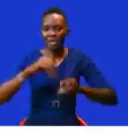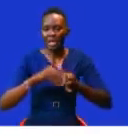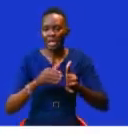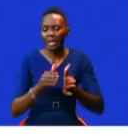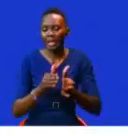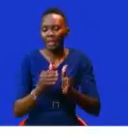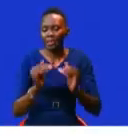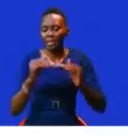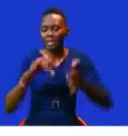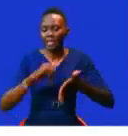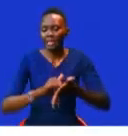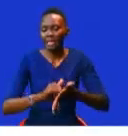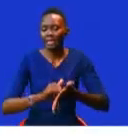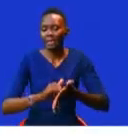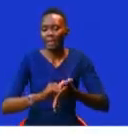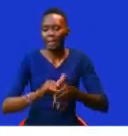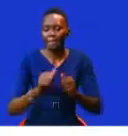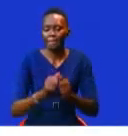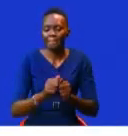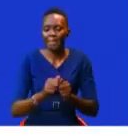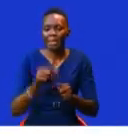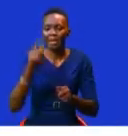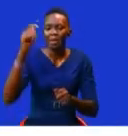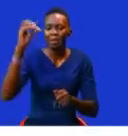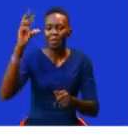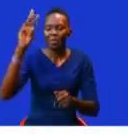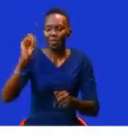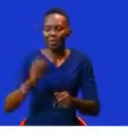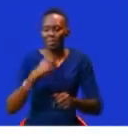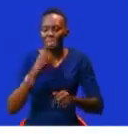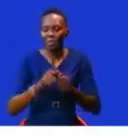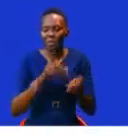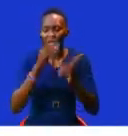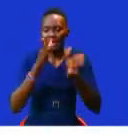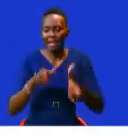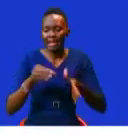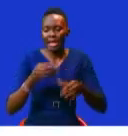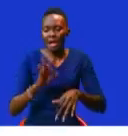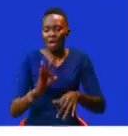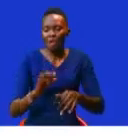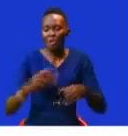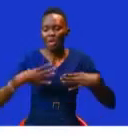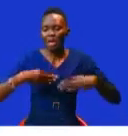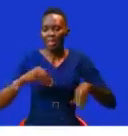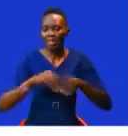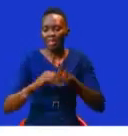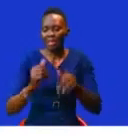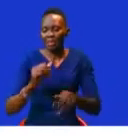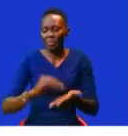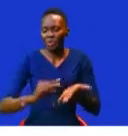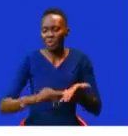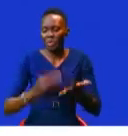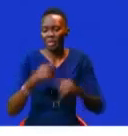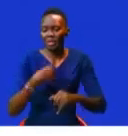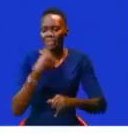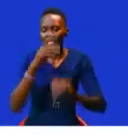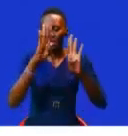koda dhoko ni menstrual health management policy. Misito mudo manjata tije migwar tiethe kao na Migori. Neo le Robert chenro no koro